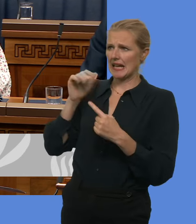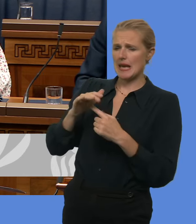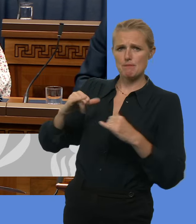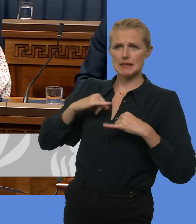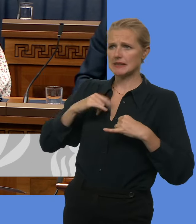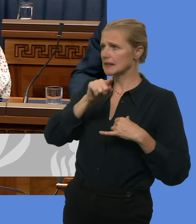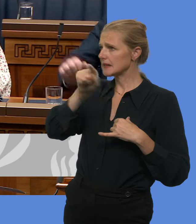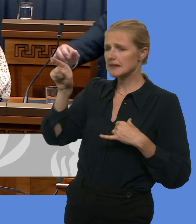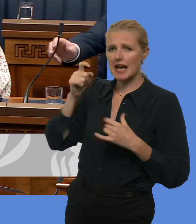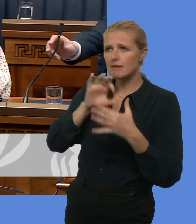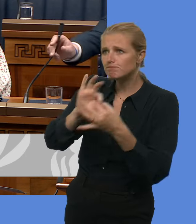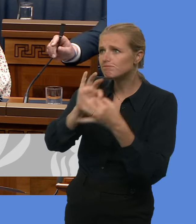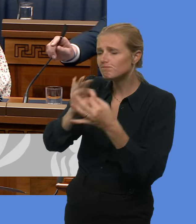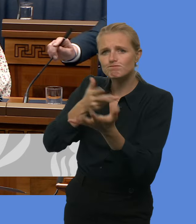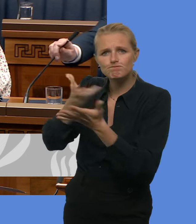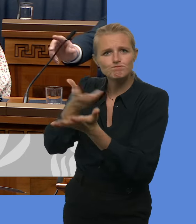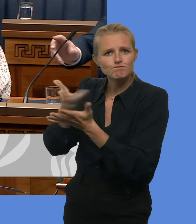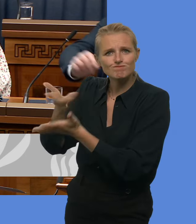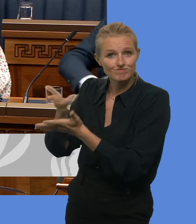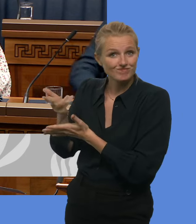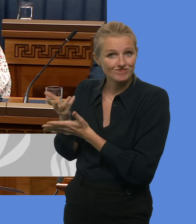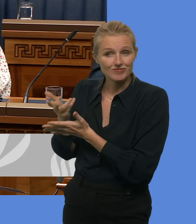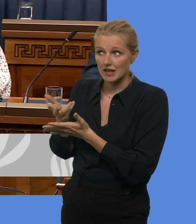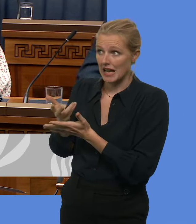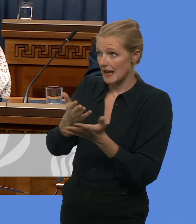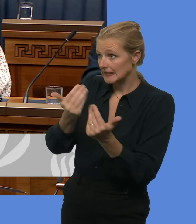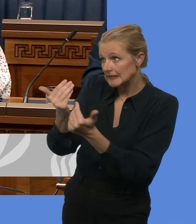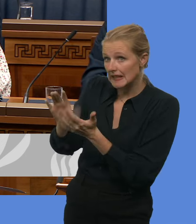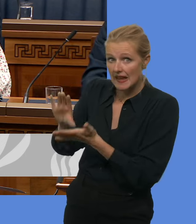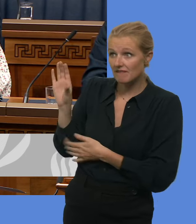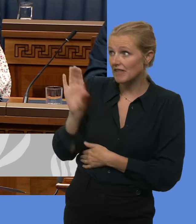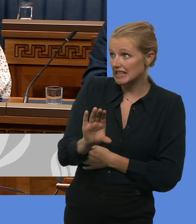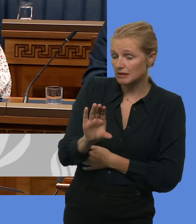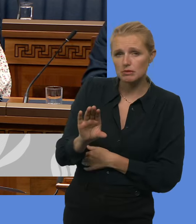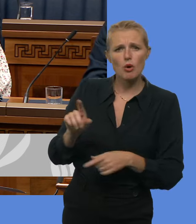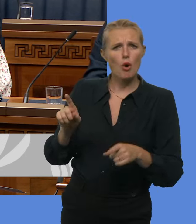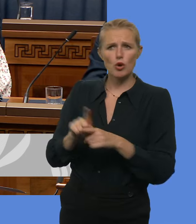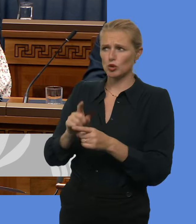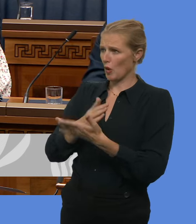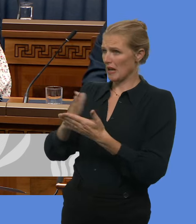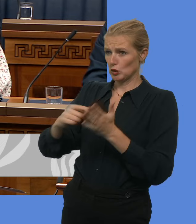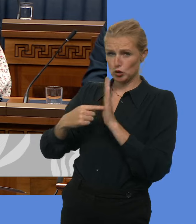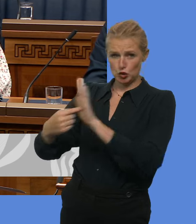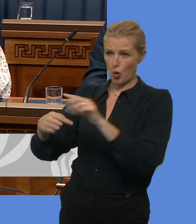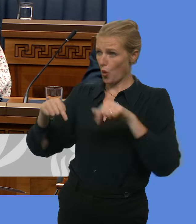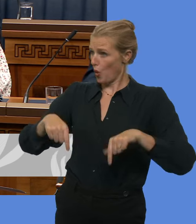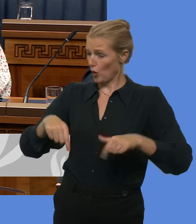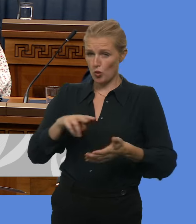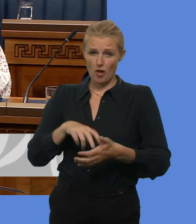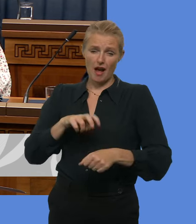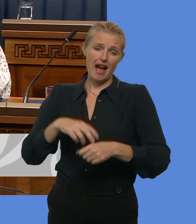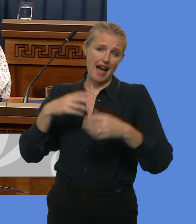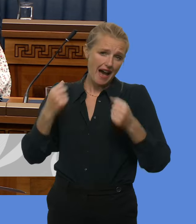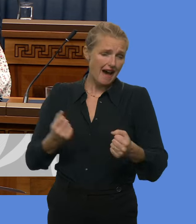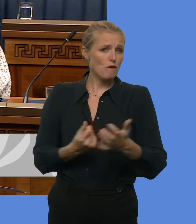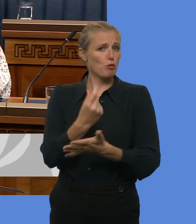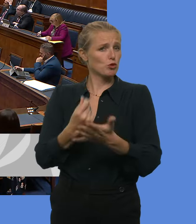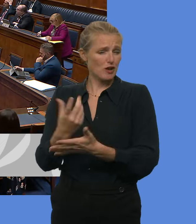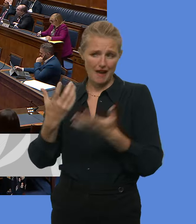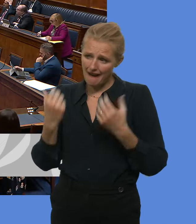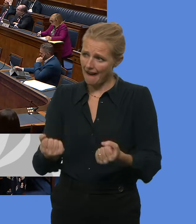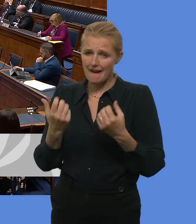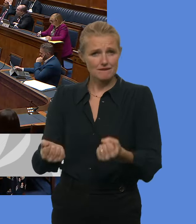businesses, seeking not just that investment, but to make clear the opportunities that there are for Northern Ireland. But throughout all of this and